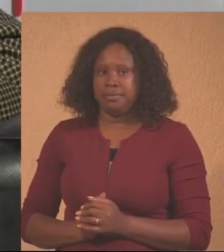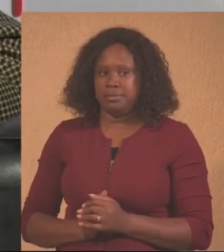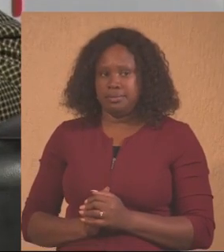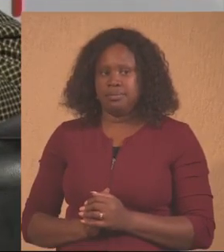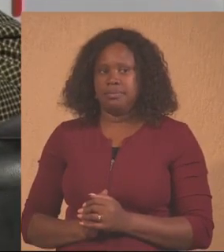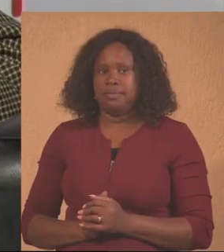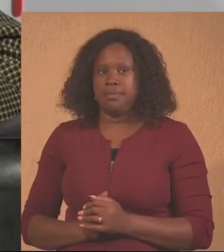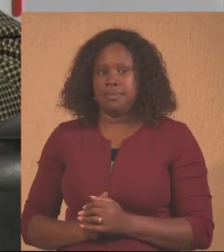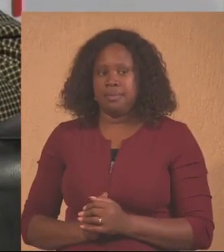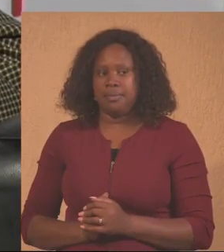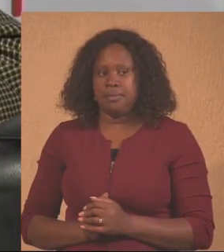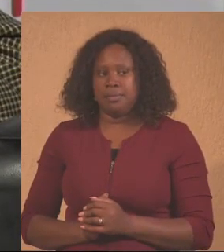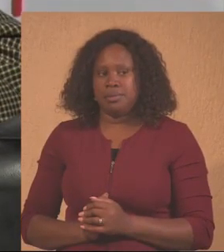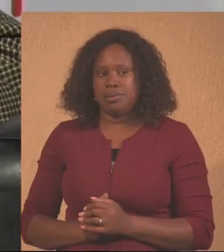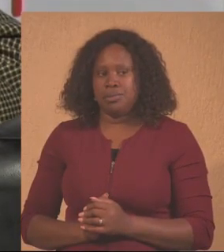needed.